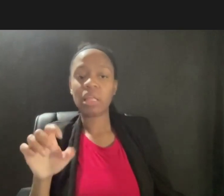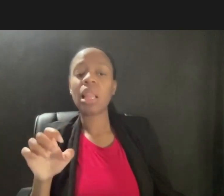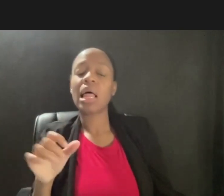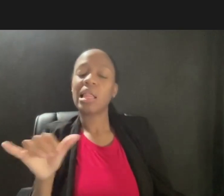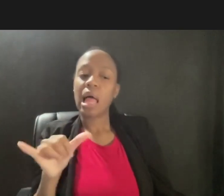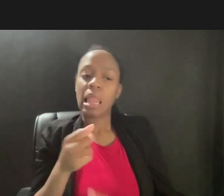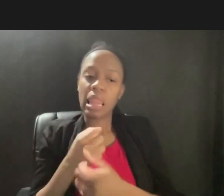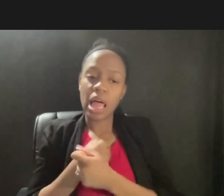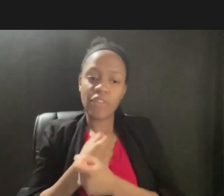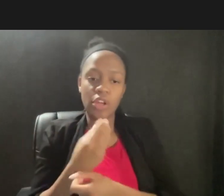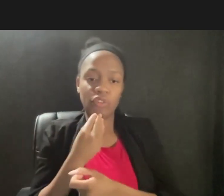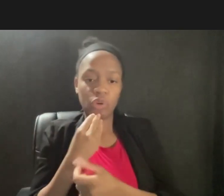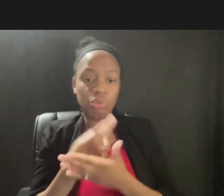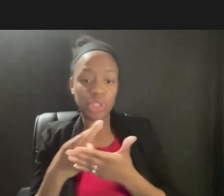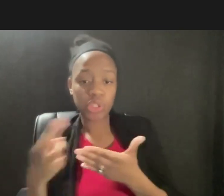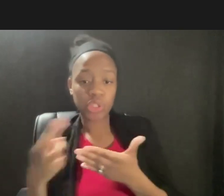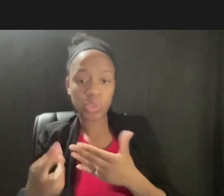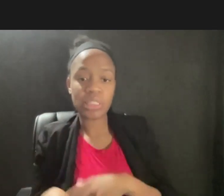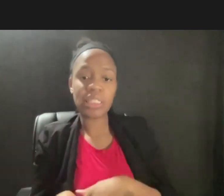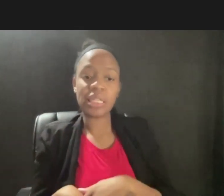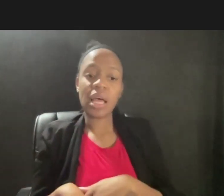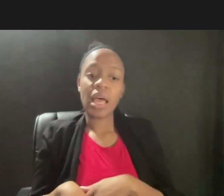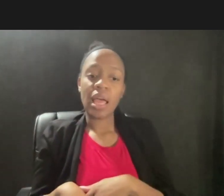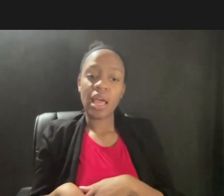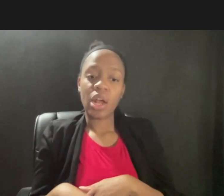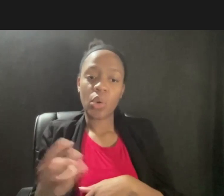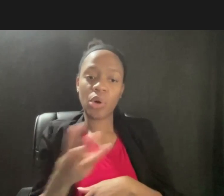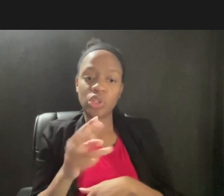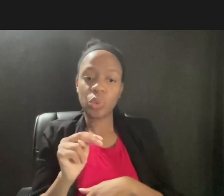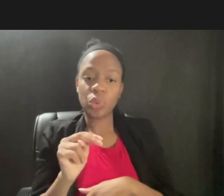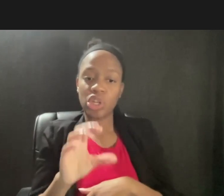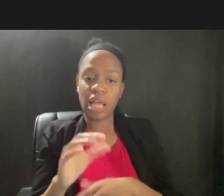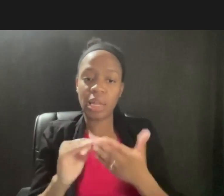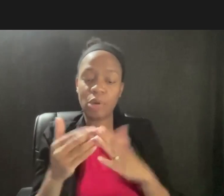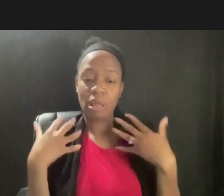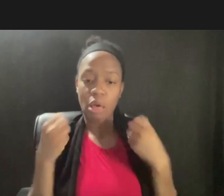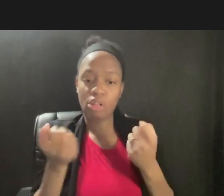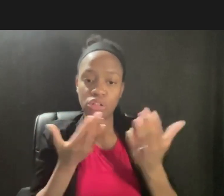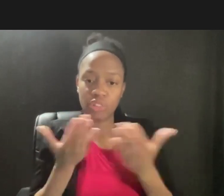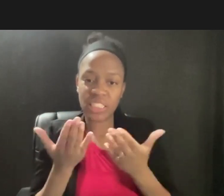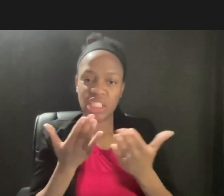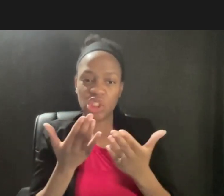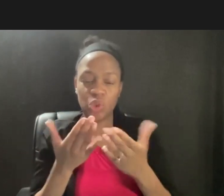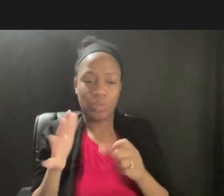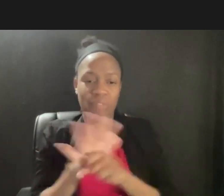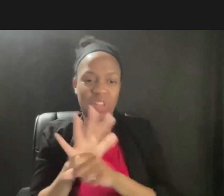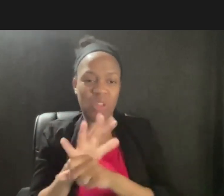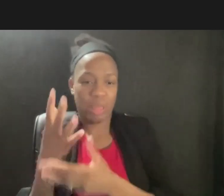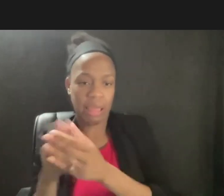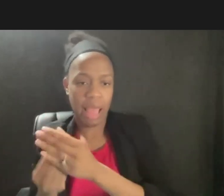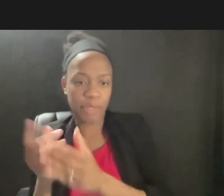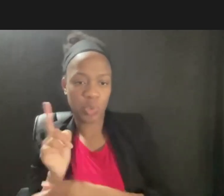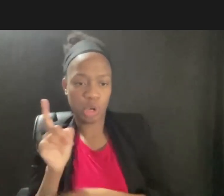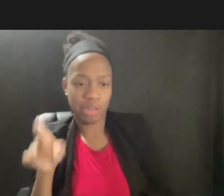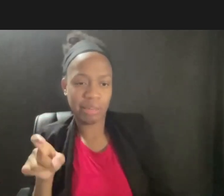Carolina Community Health Services for services and um, to fill in the gaps of some of those needs. It's very